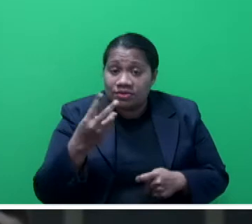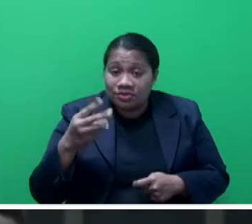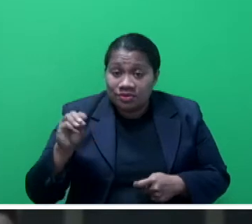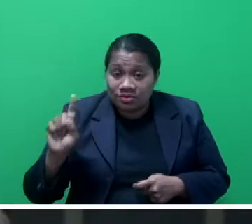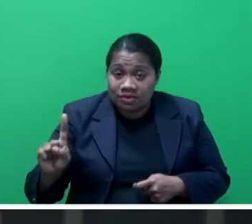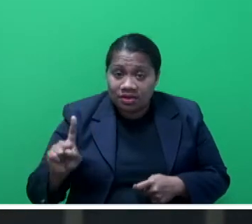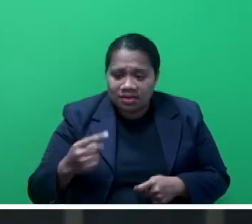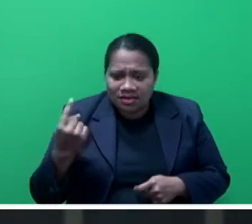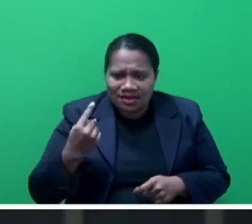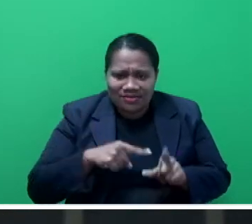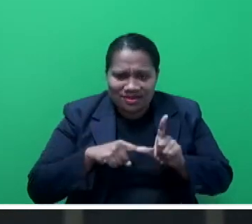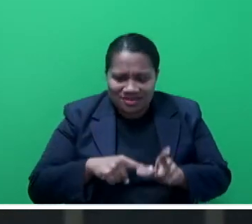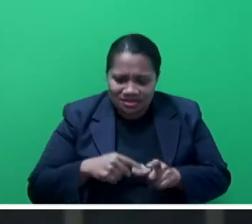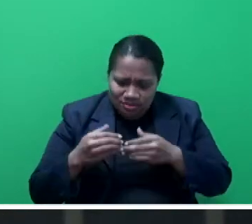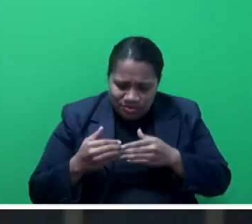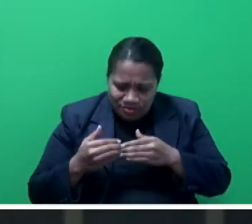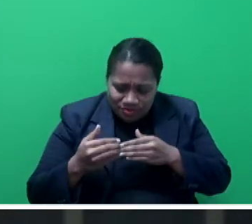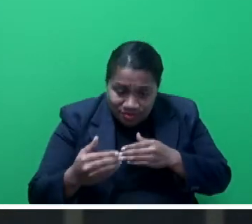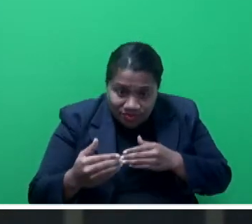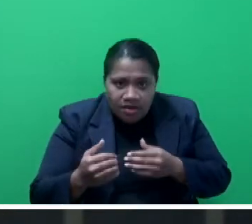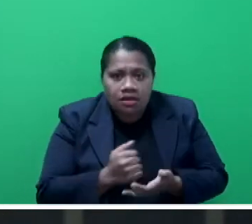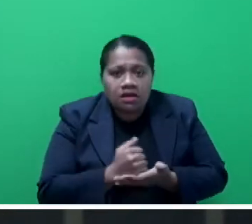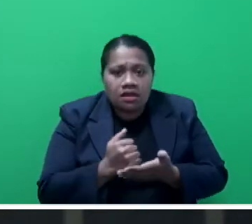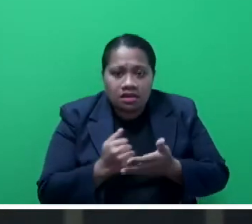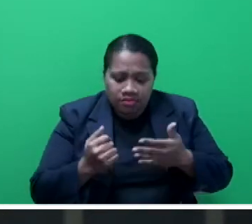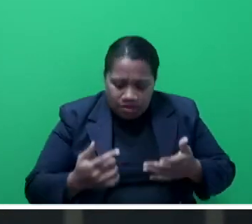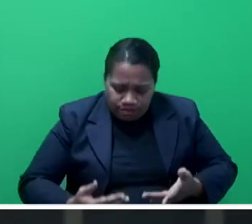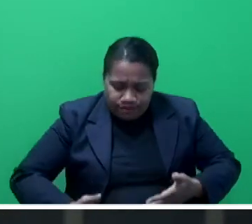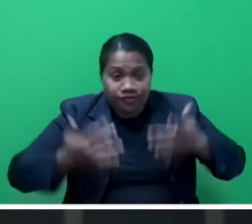11 years later, the numbers have risen to